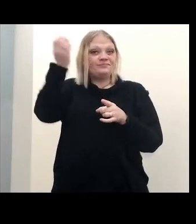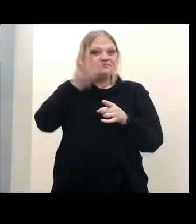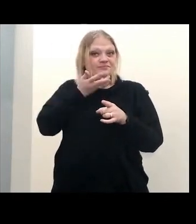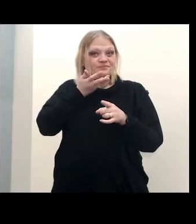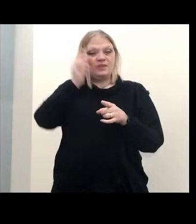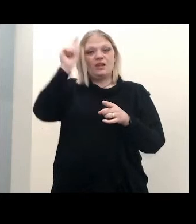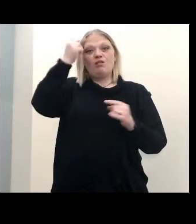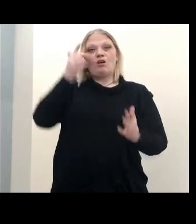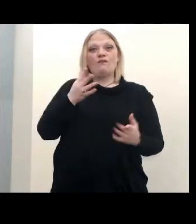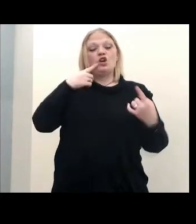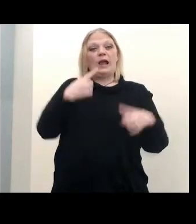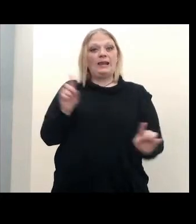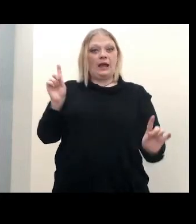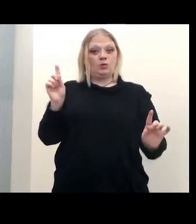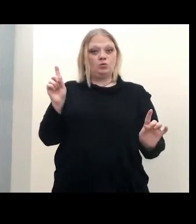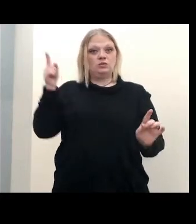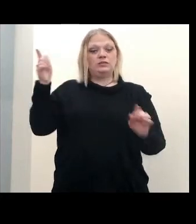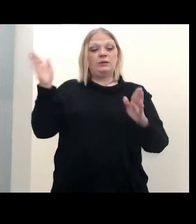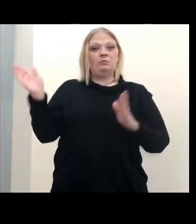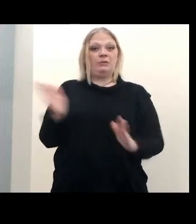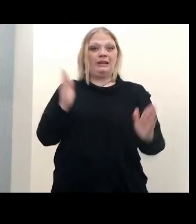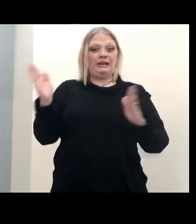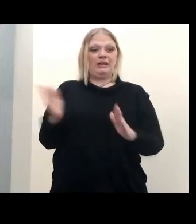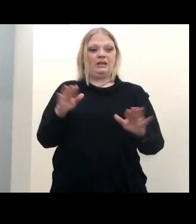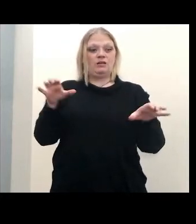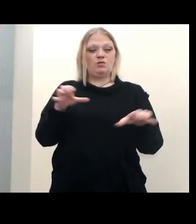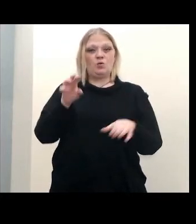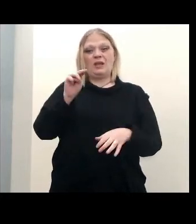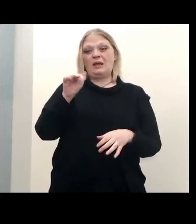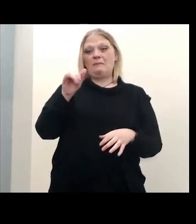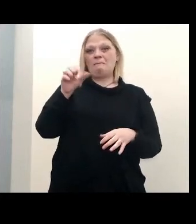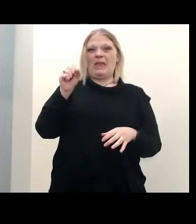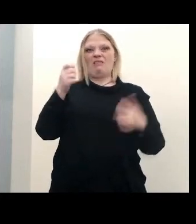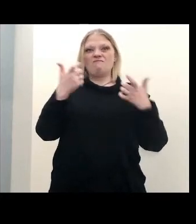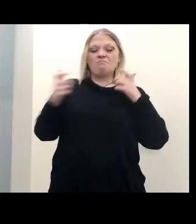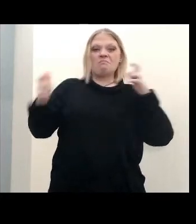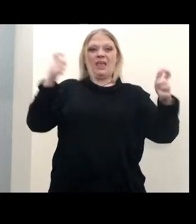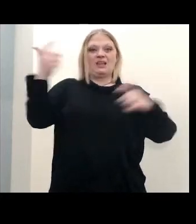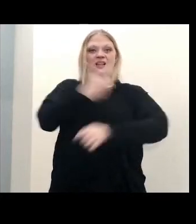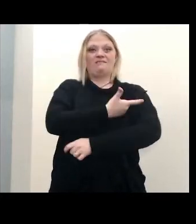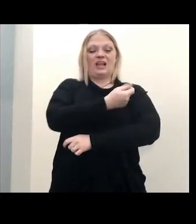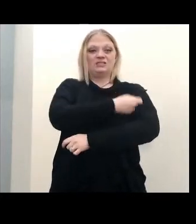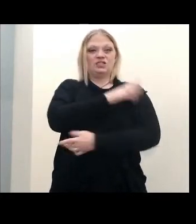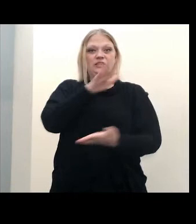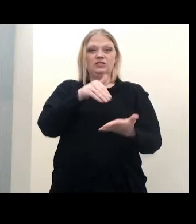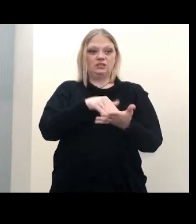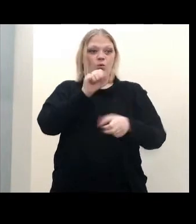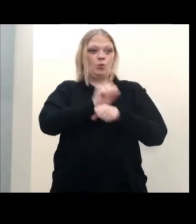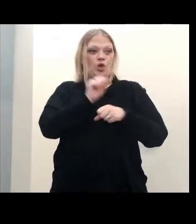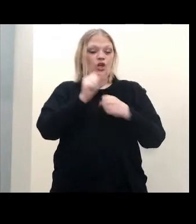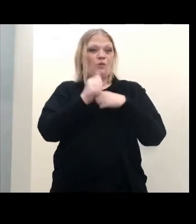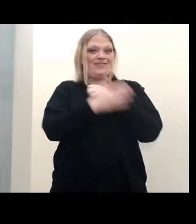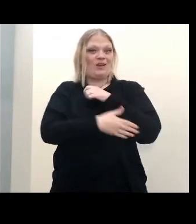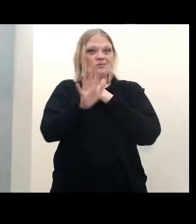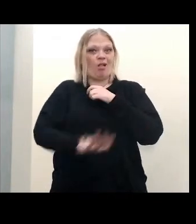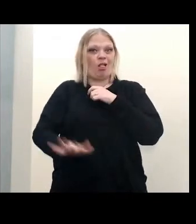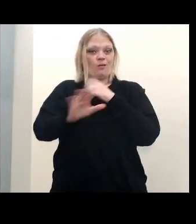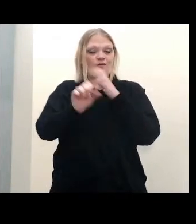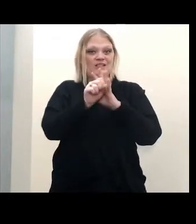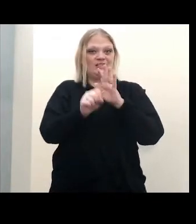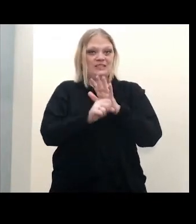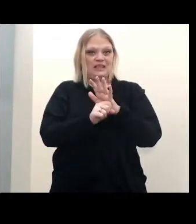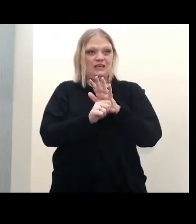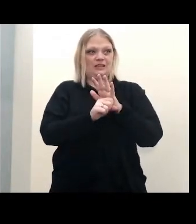governor announced that they are planning on doing mass vaccination centers, working with the counties across New York State